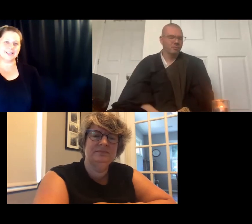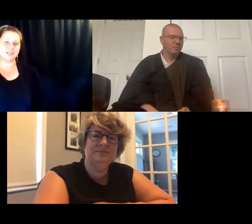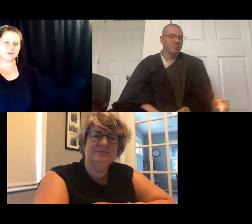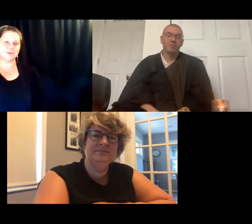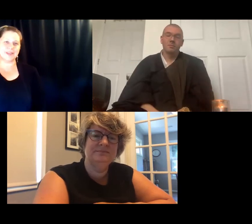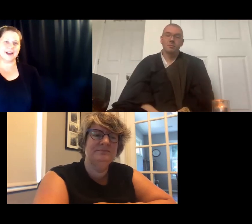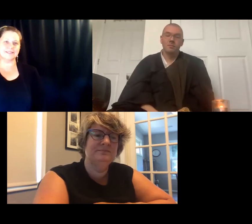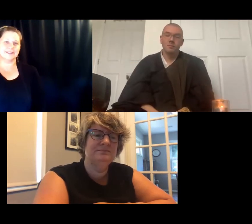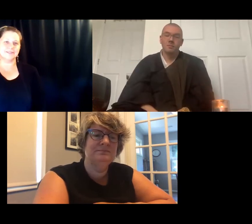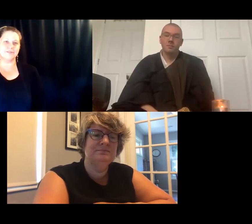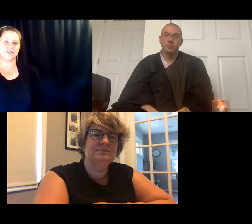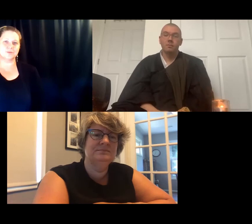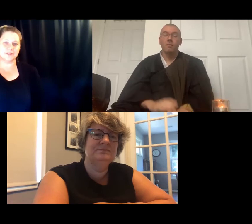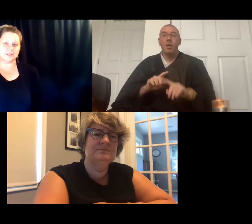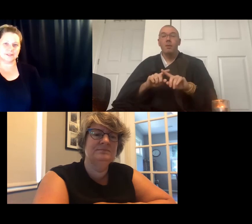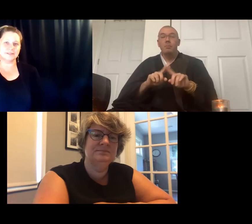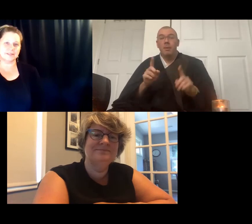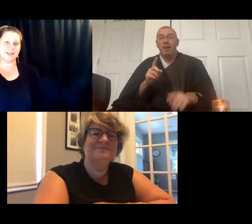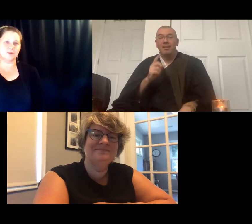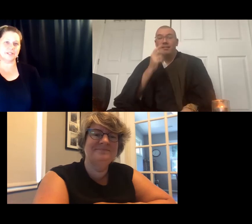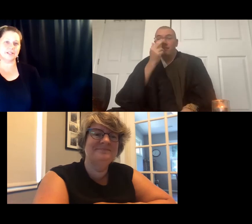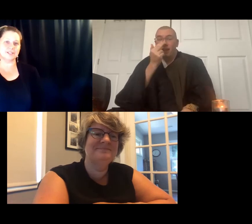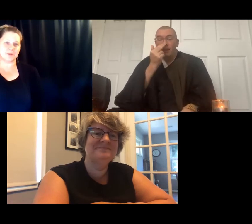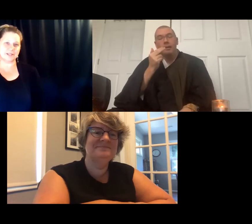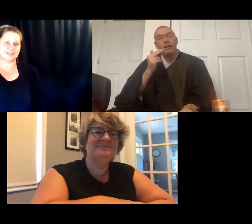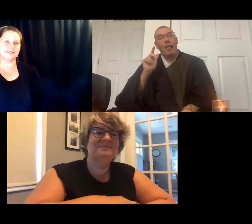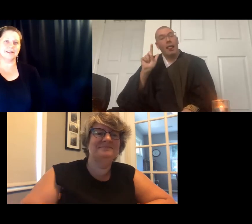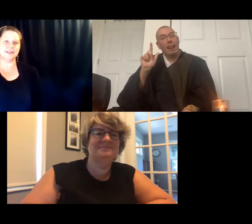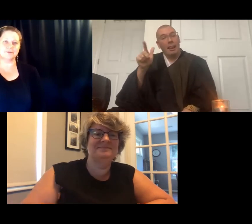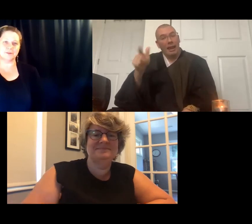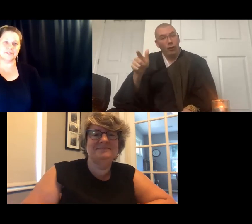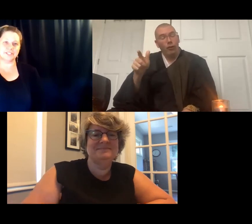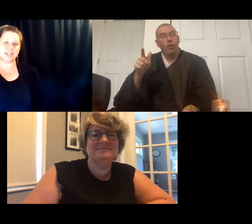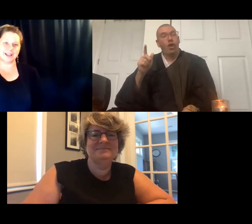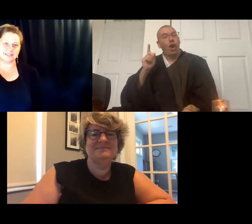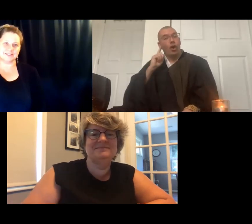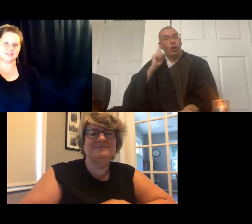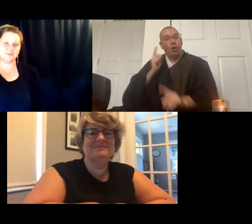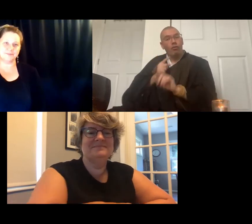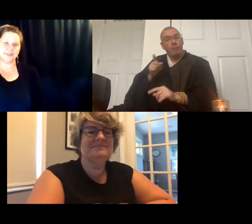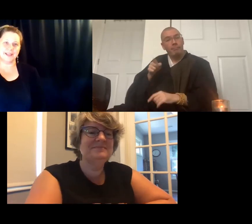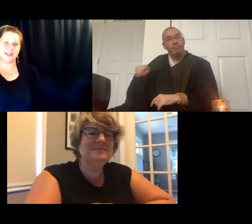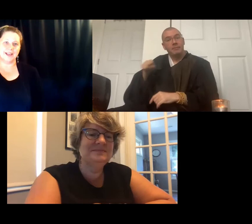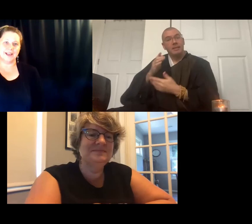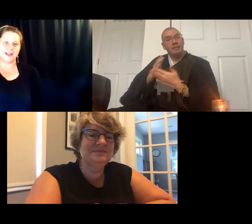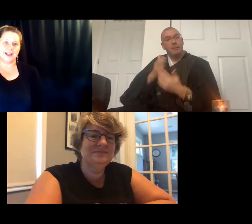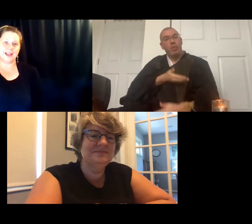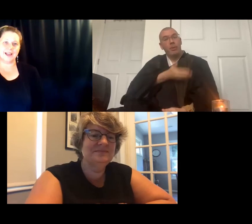they can do that visual language expression in the form of a chant.